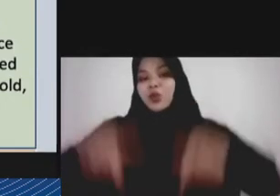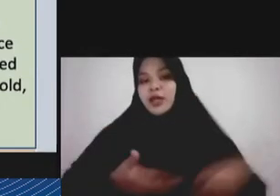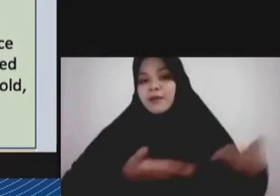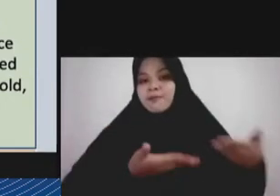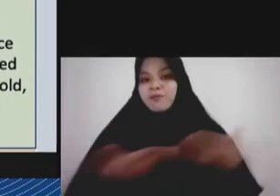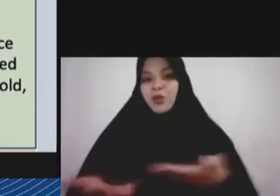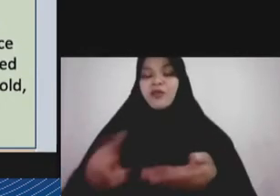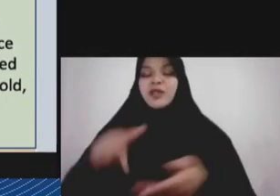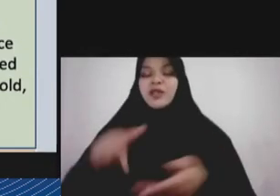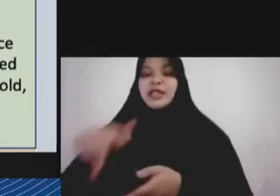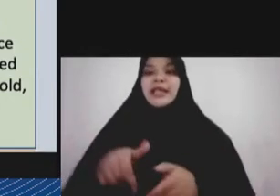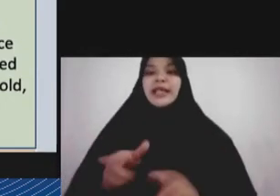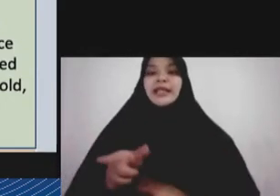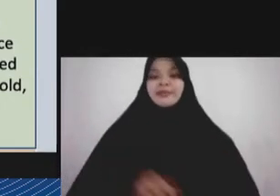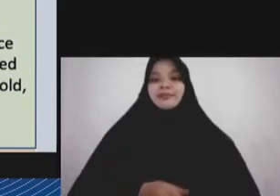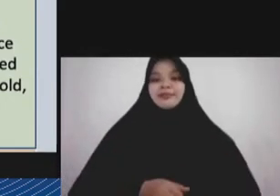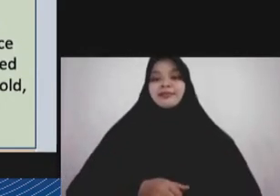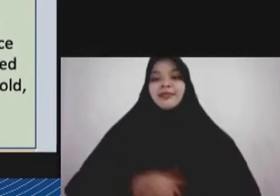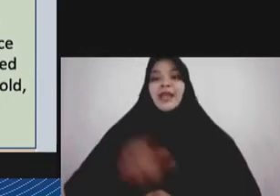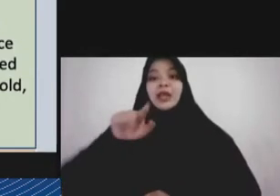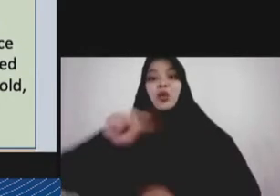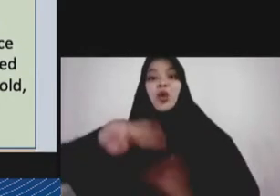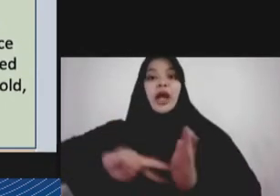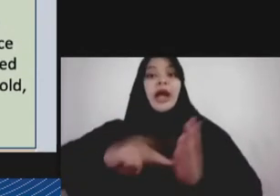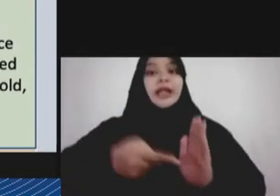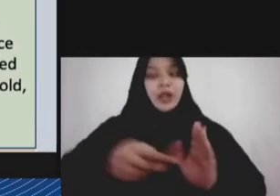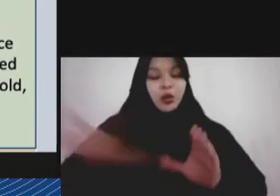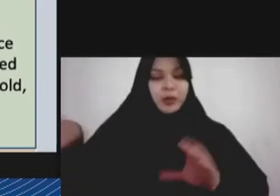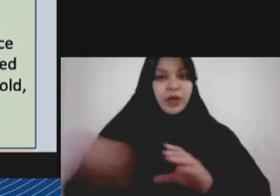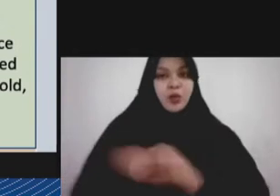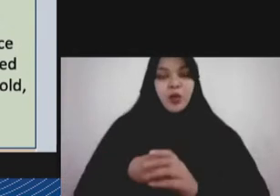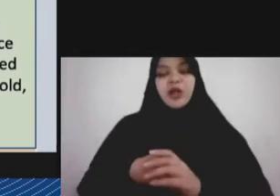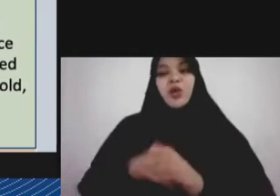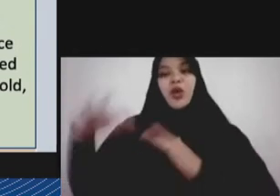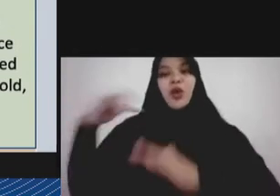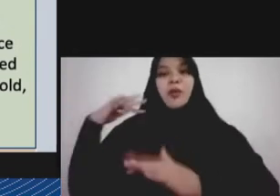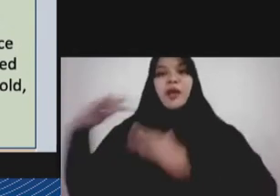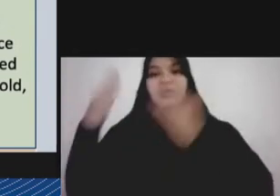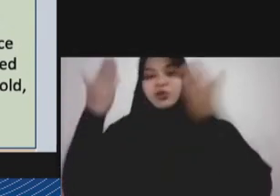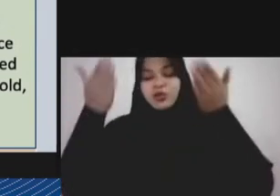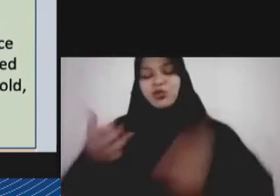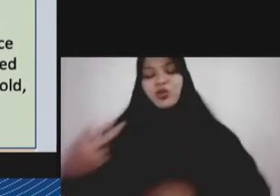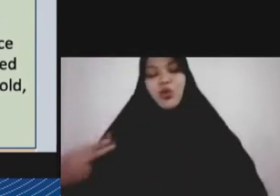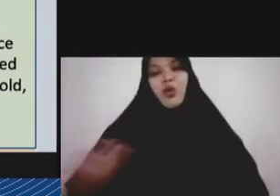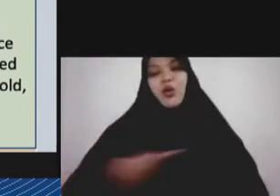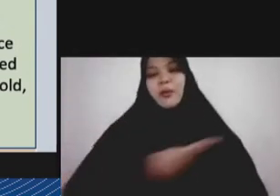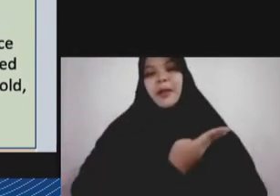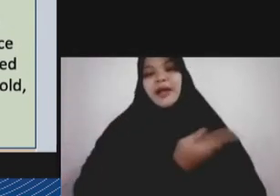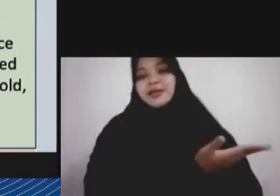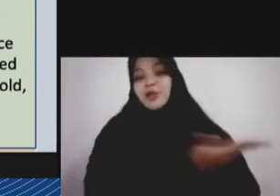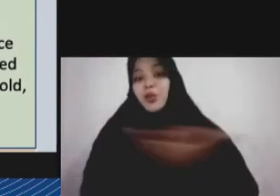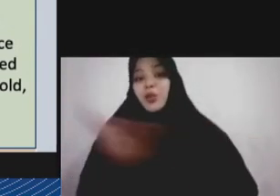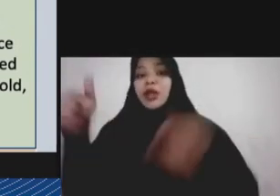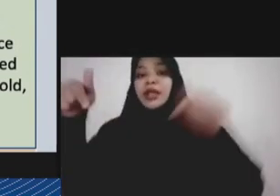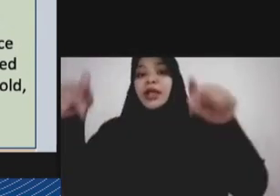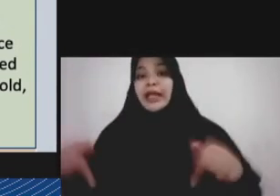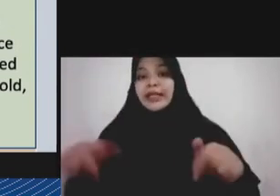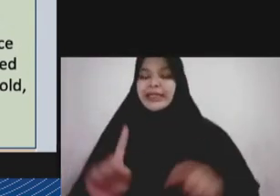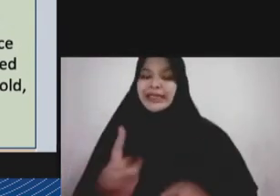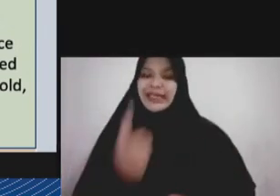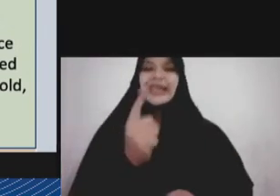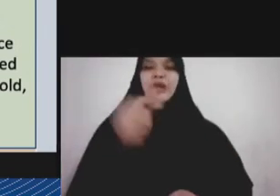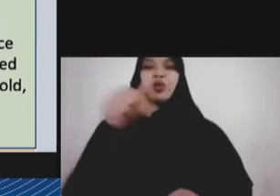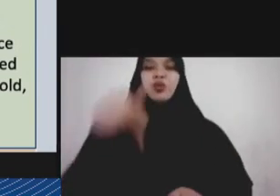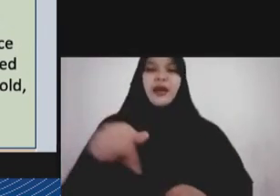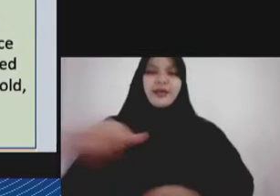houses, which means temporary accommodation for victims. Ladies and gentlemen and happy audience, one of the forms of a violence